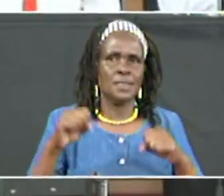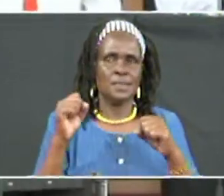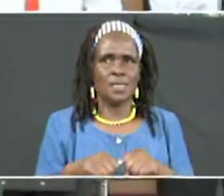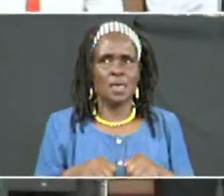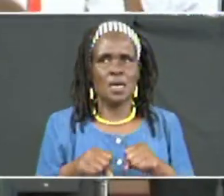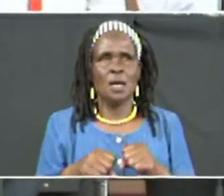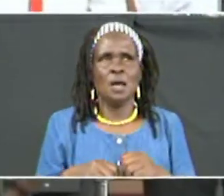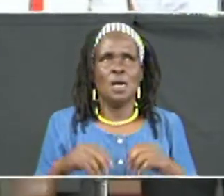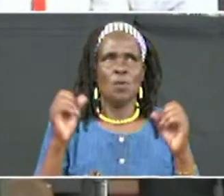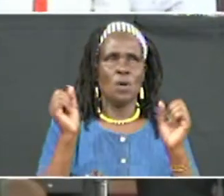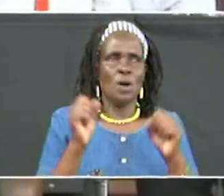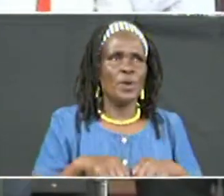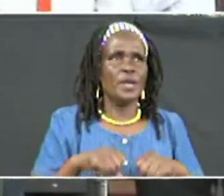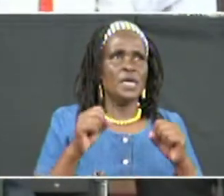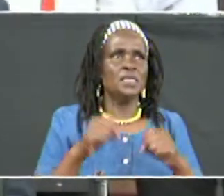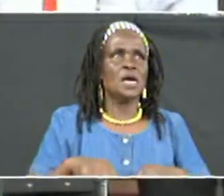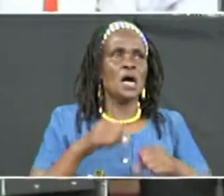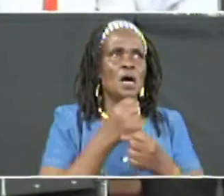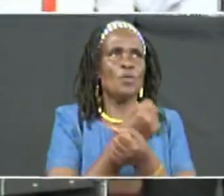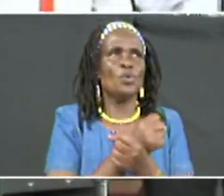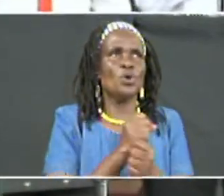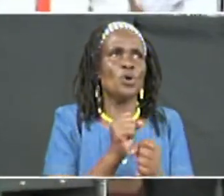Waweza, Waweza